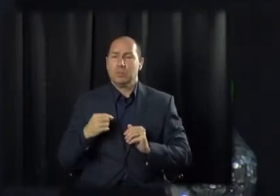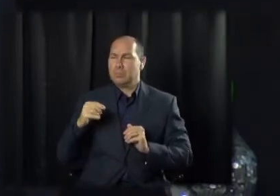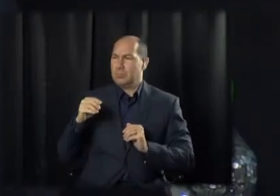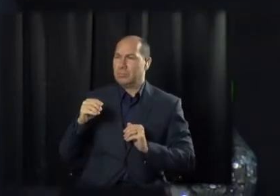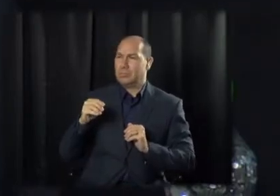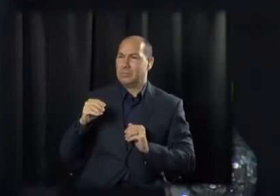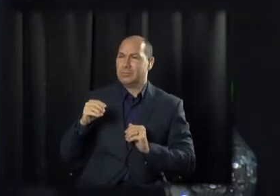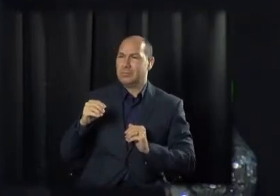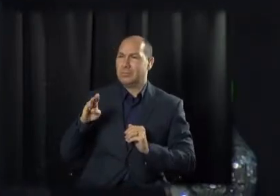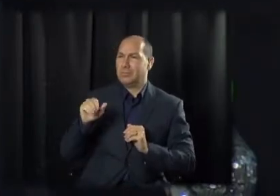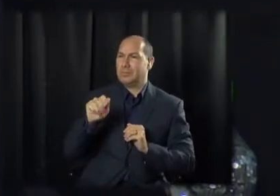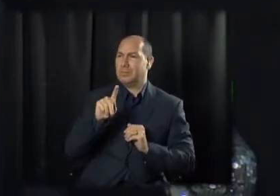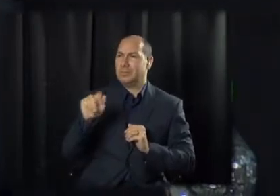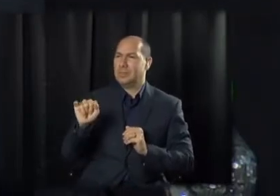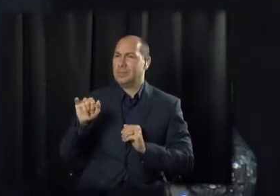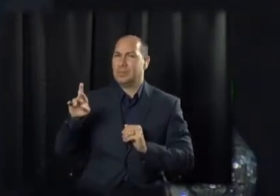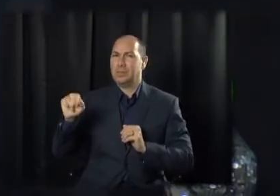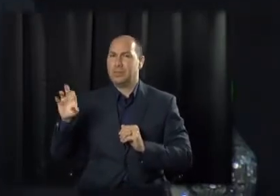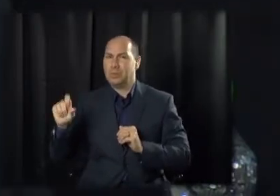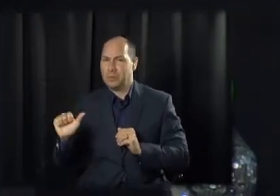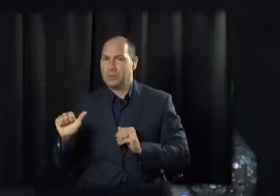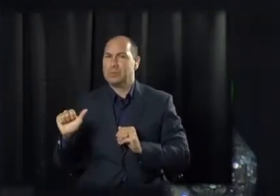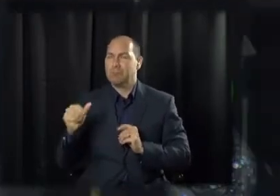believe, would like to say a few words.